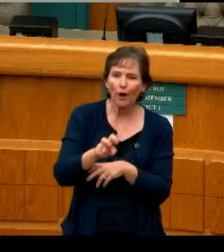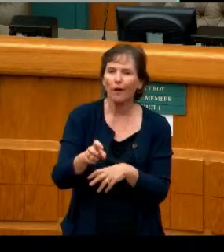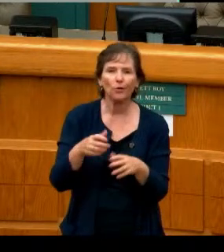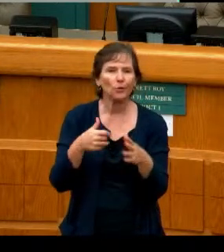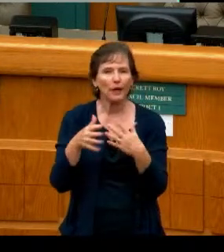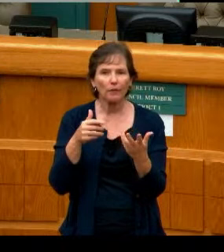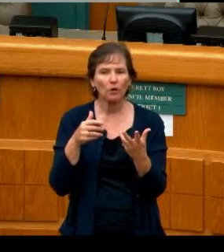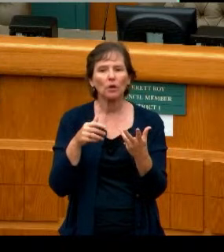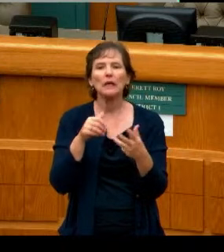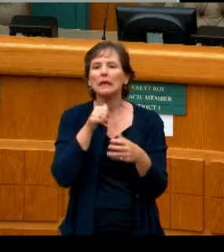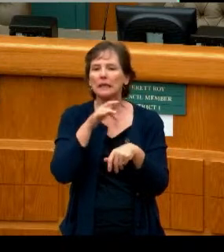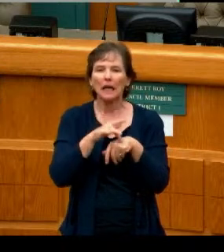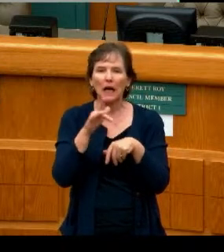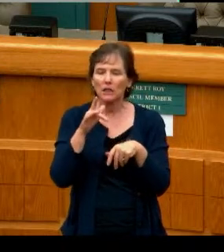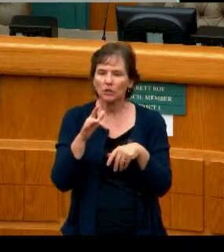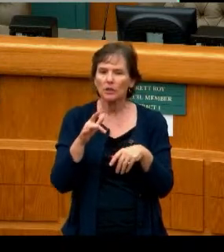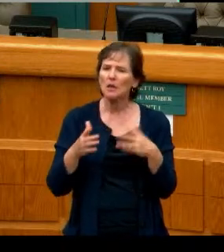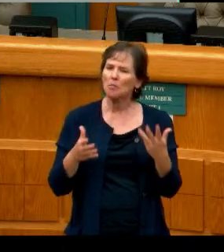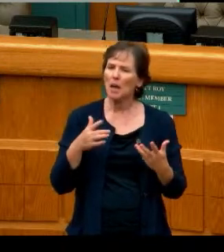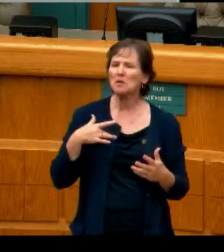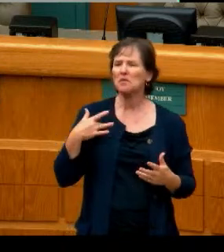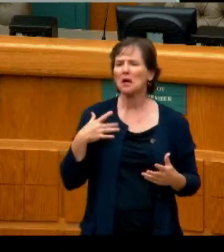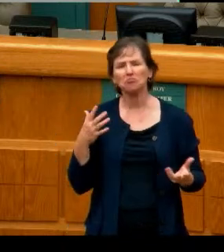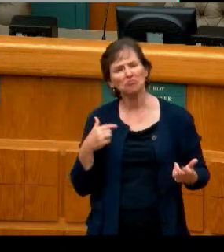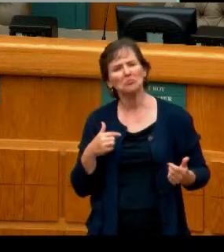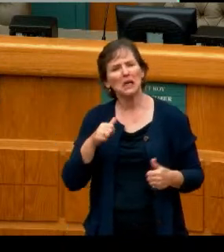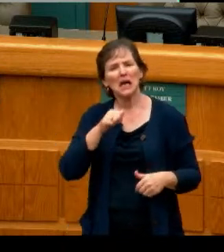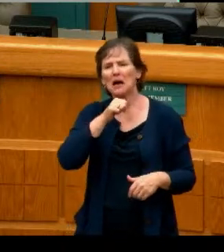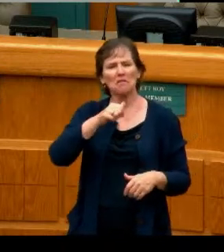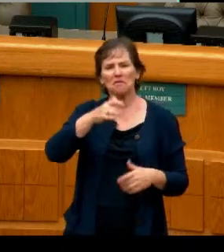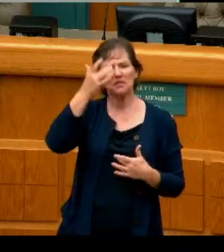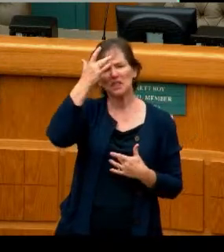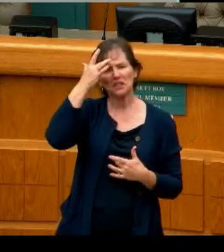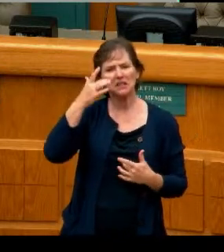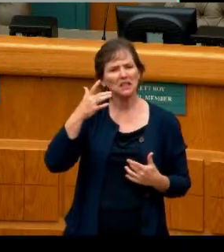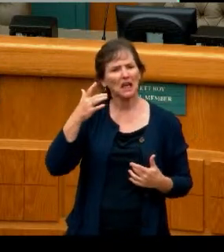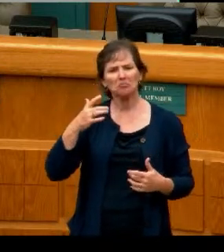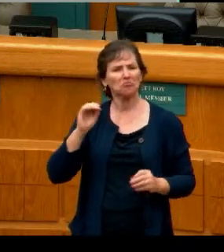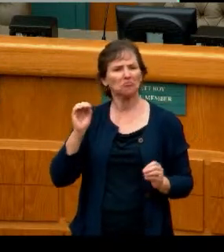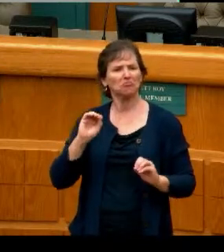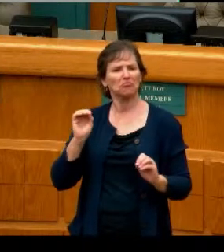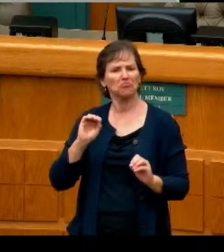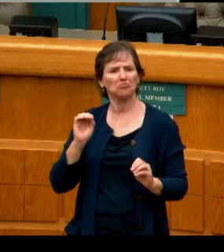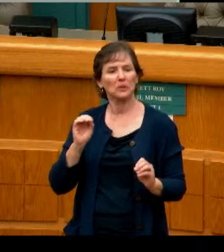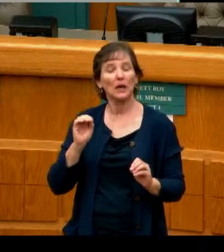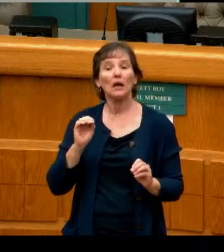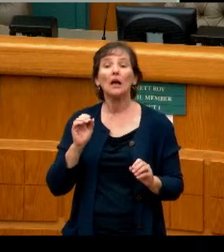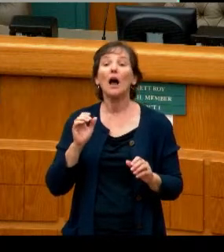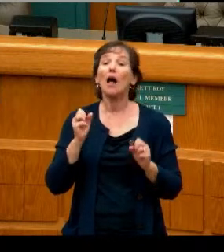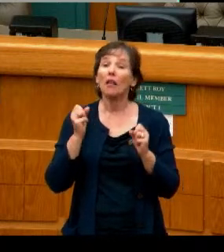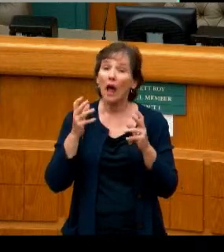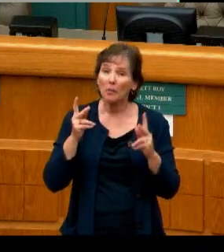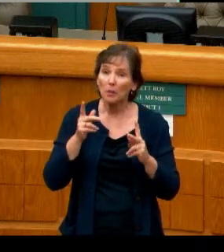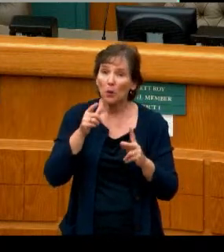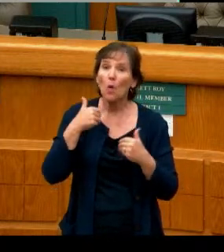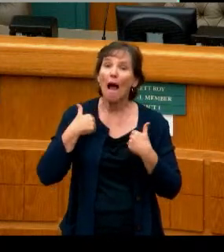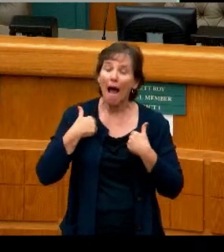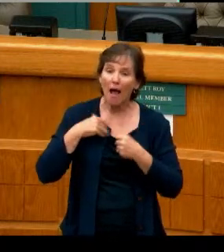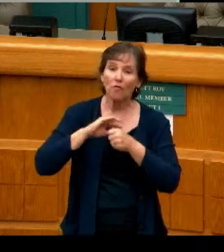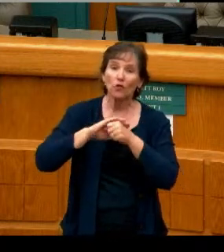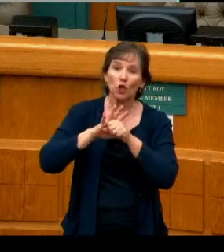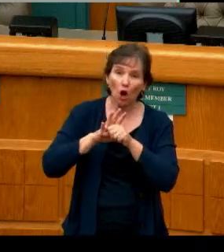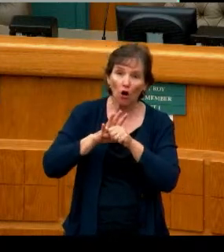not transmit COVID or contract it while you're traveling. And remember, you might think, well, I don't feel